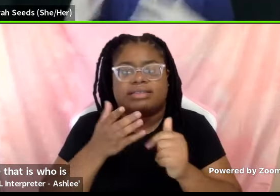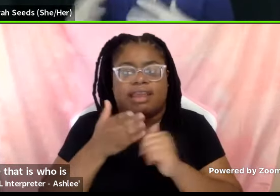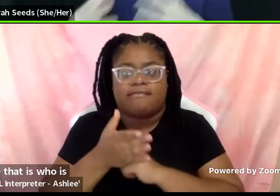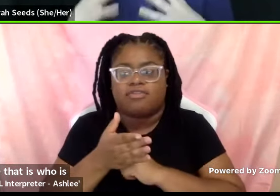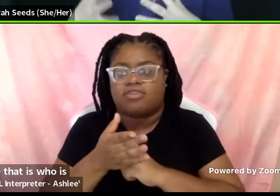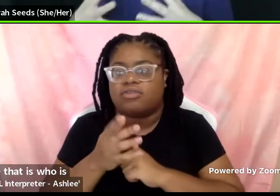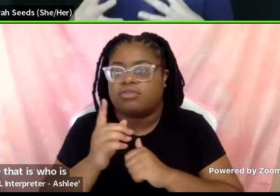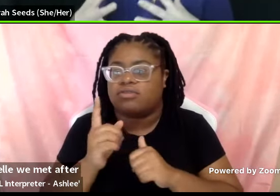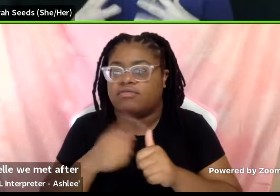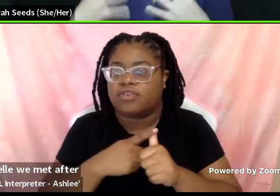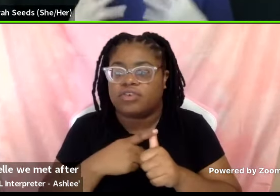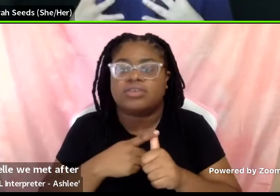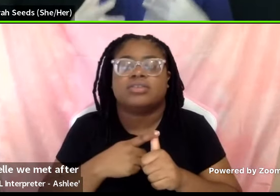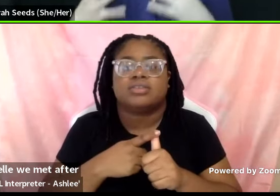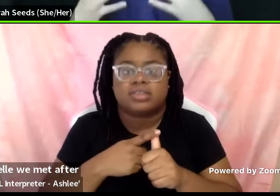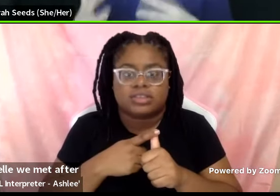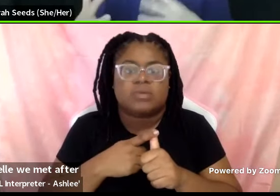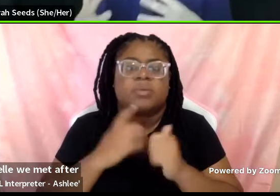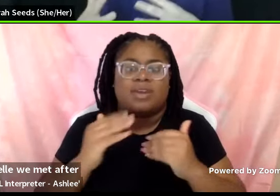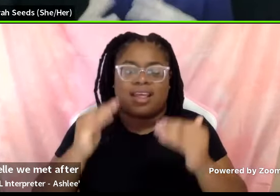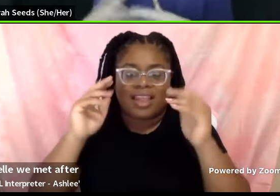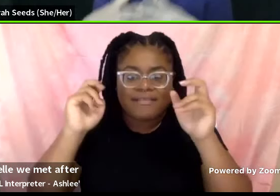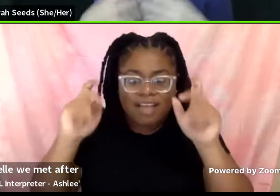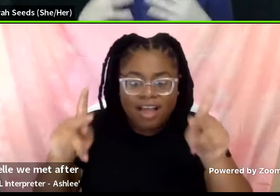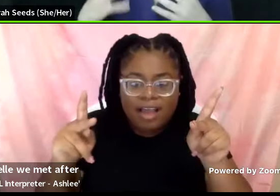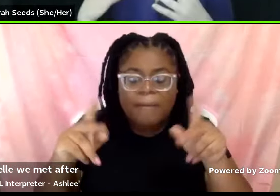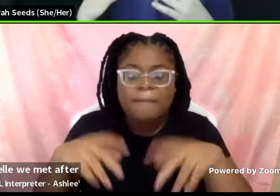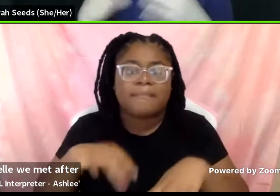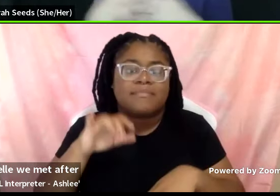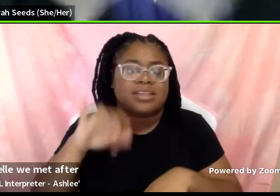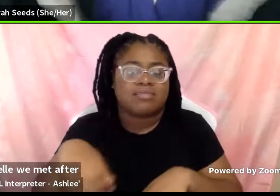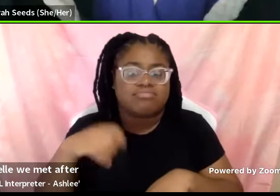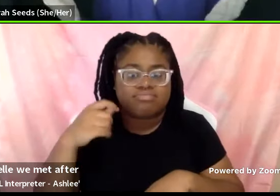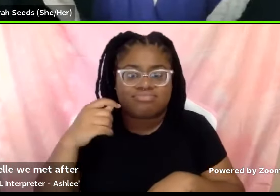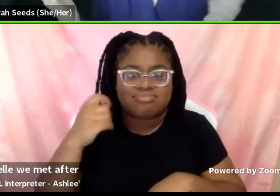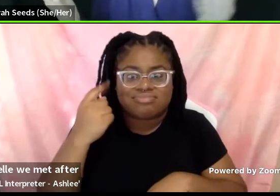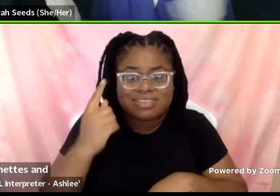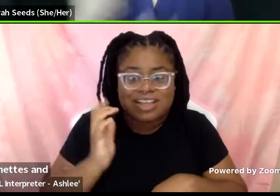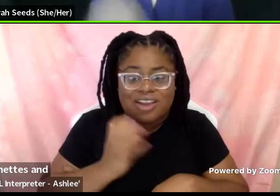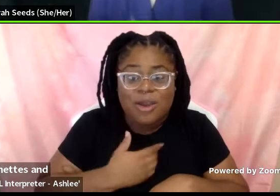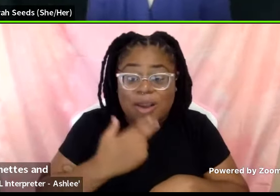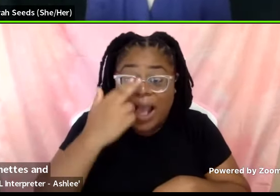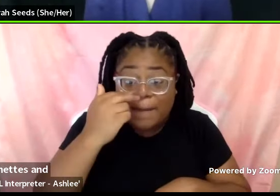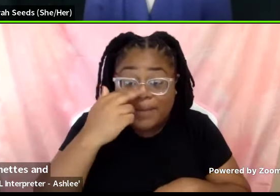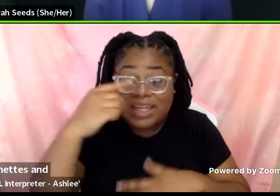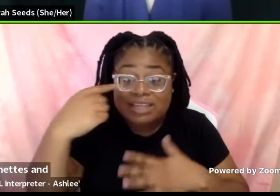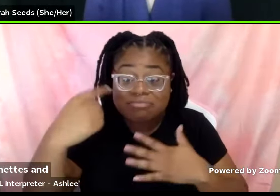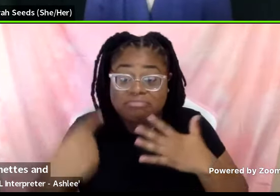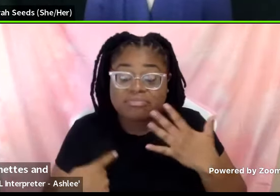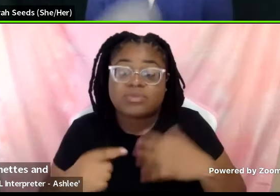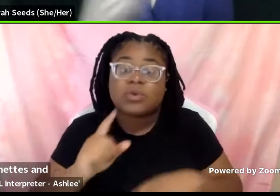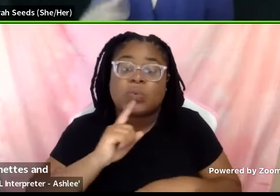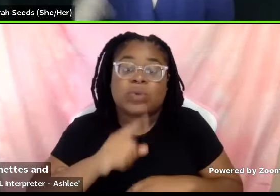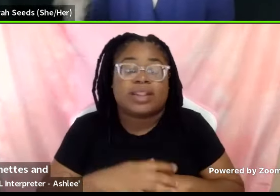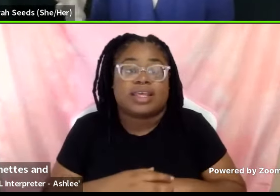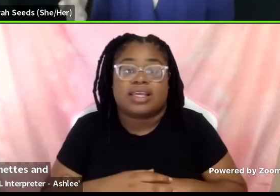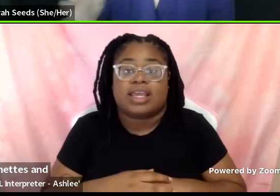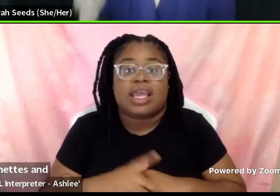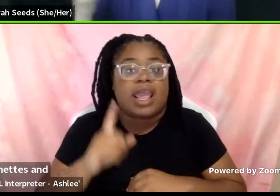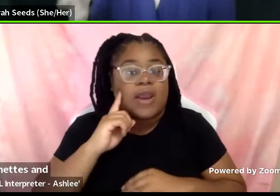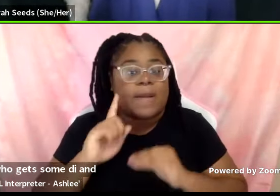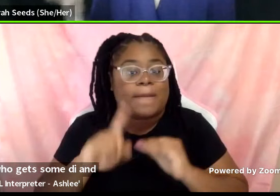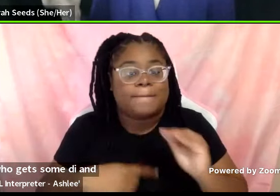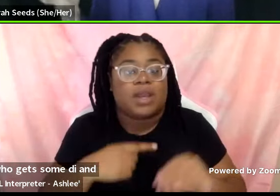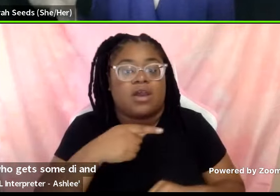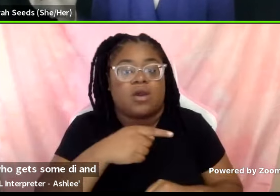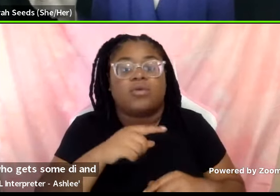level up. We need to get a really great director that gets comedy, that gets all the wonderful things that we want. And so I had heard about Michelle, and